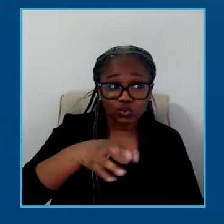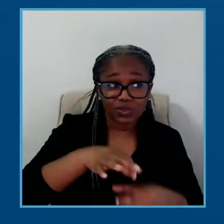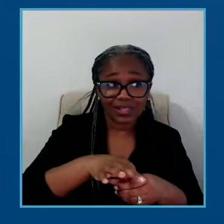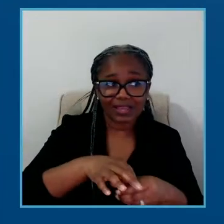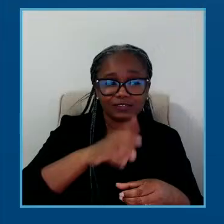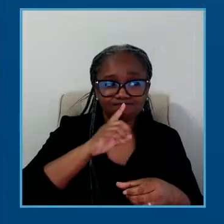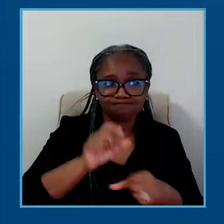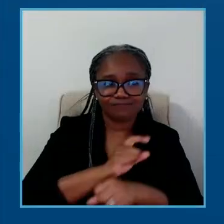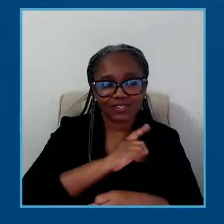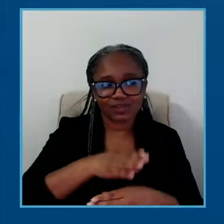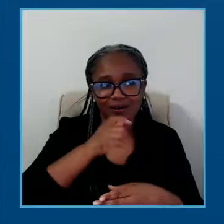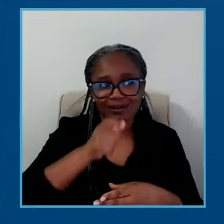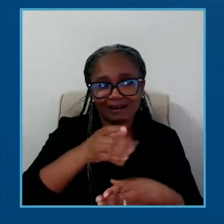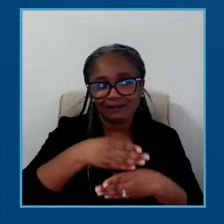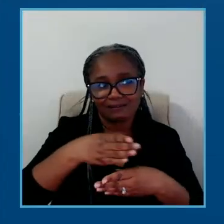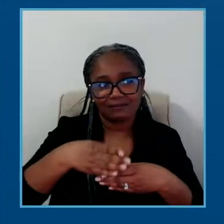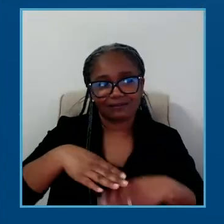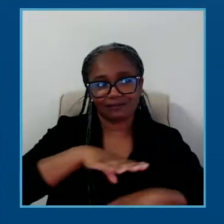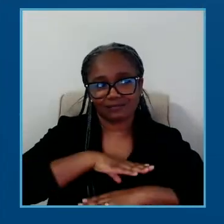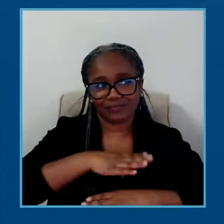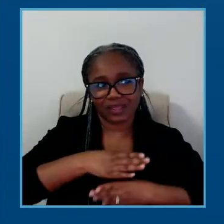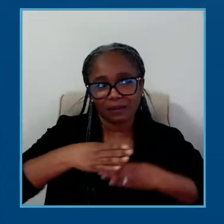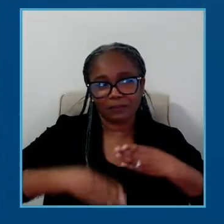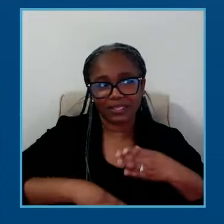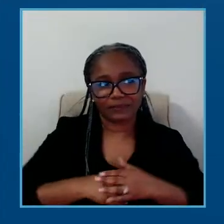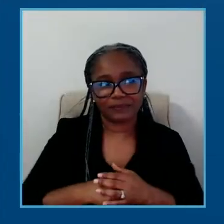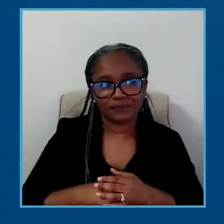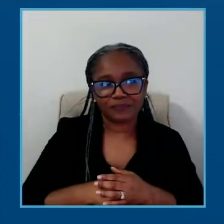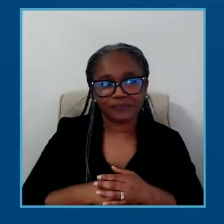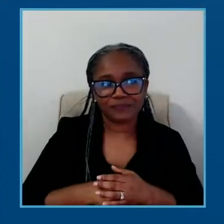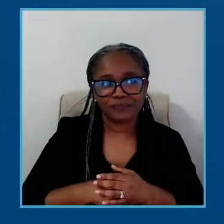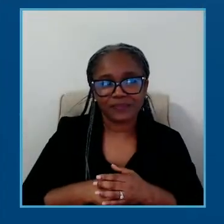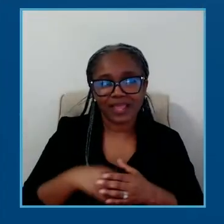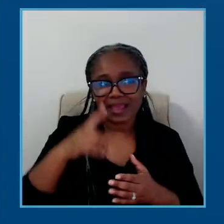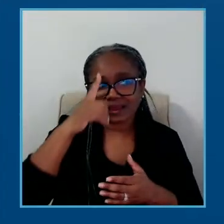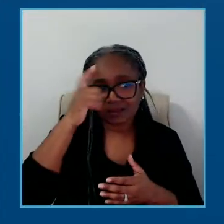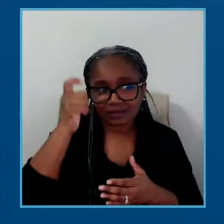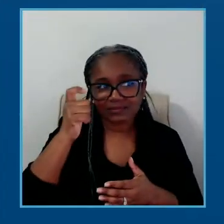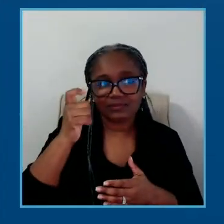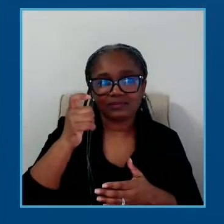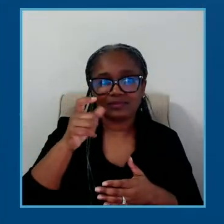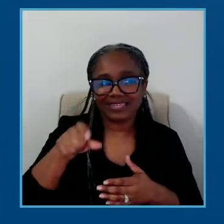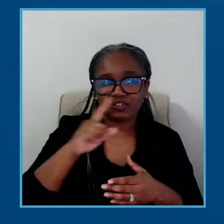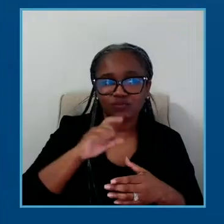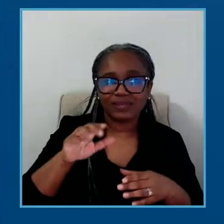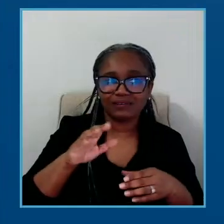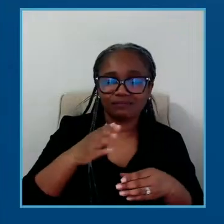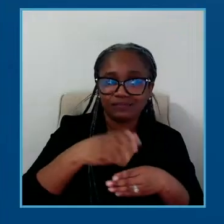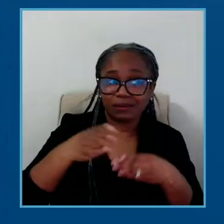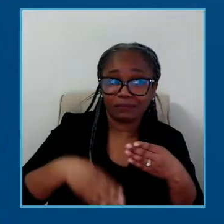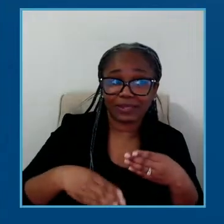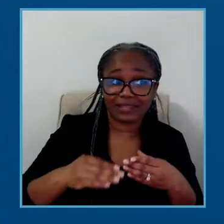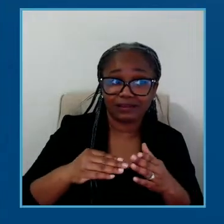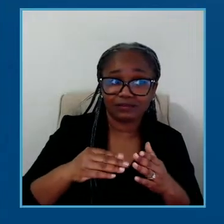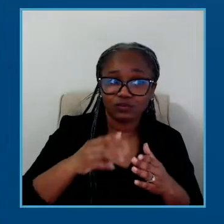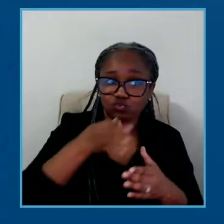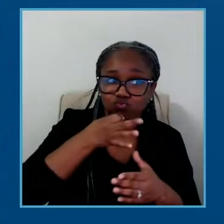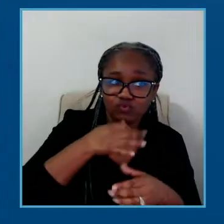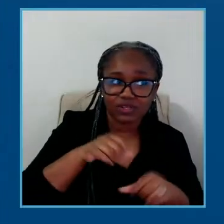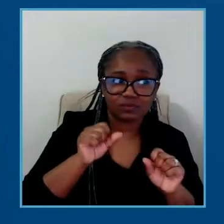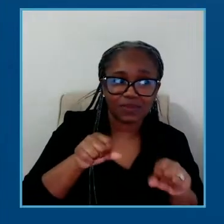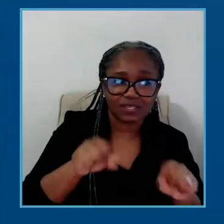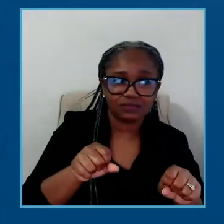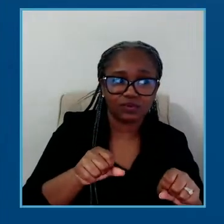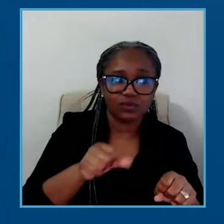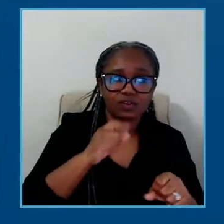elections are conducted, due to having different lists of candidates, the votes cast must be